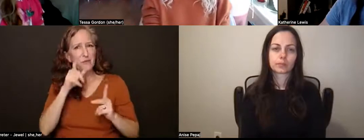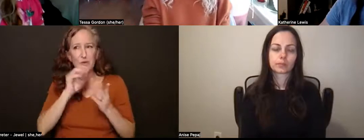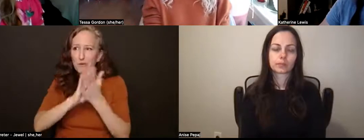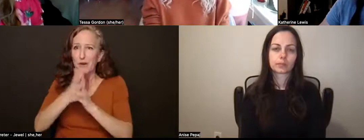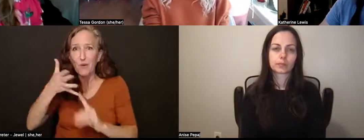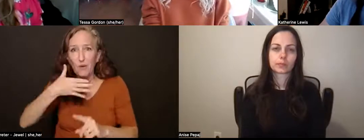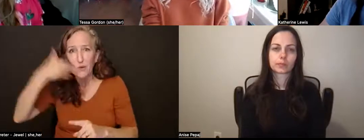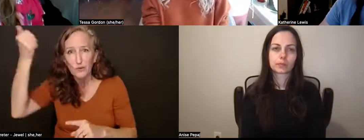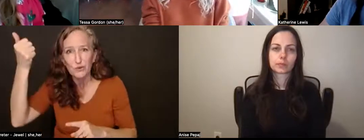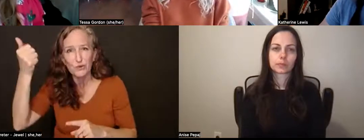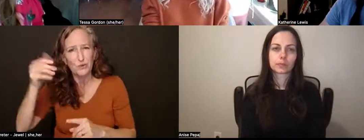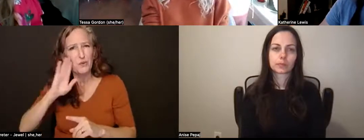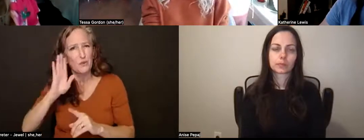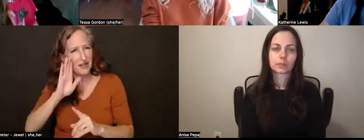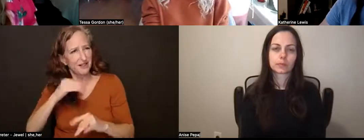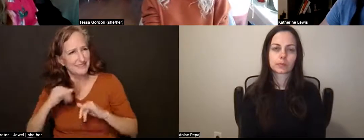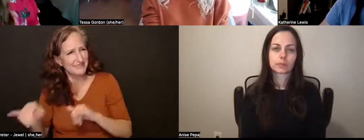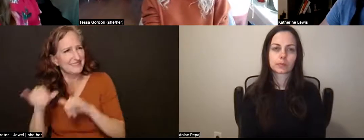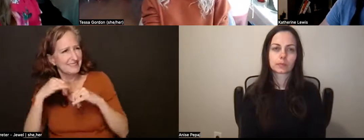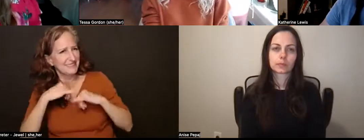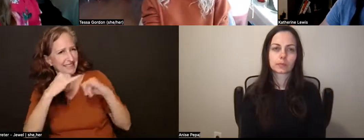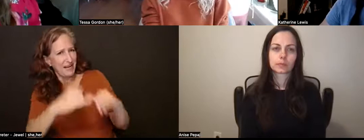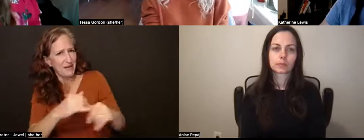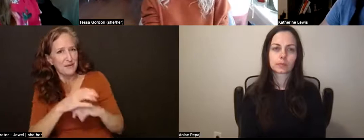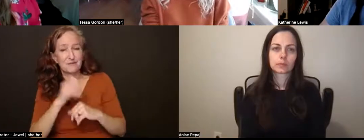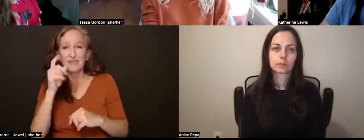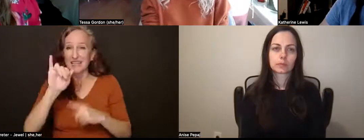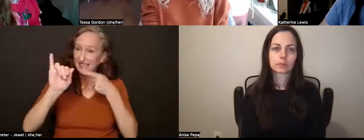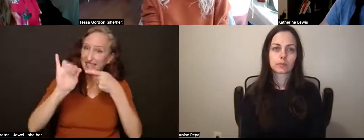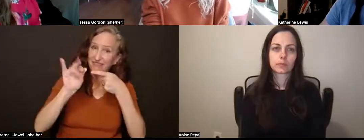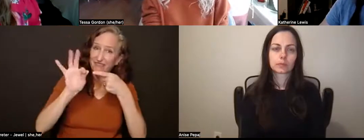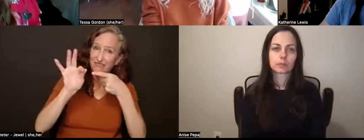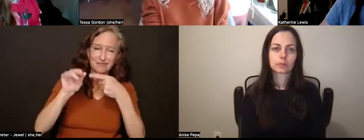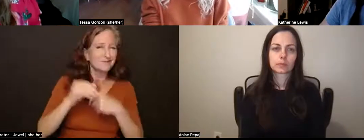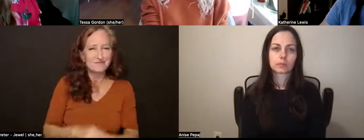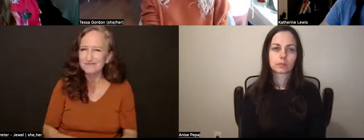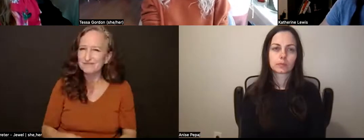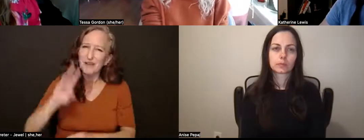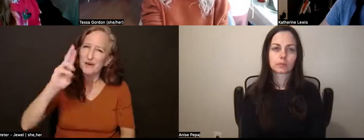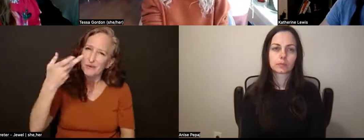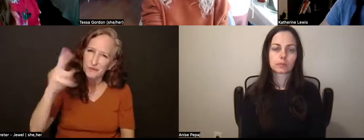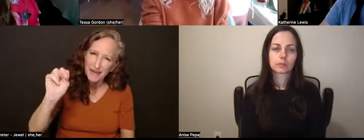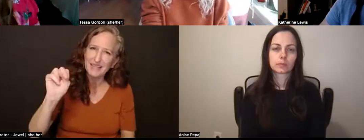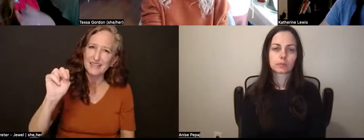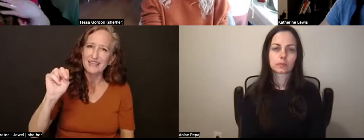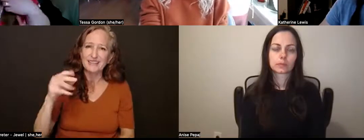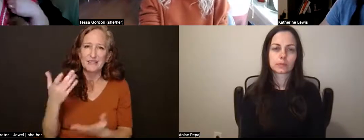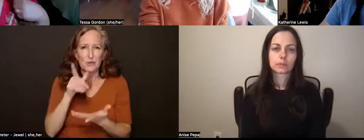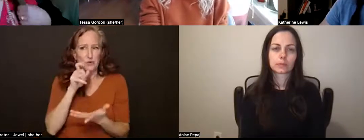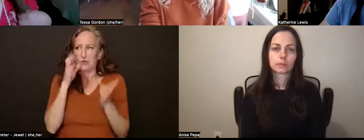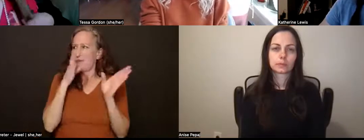if you're going to have a disability, it's a when. And we know this, but no one plans for it. And if you continue